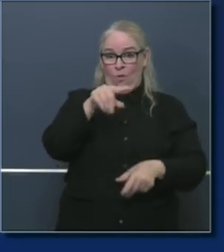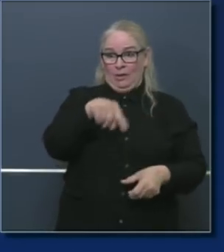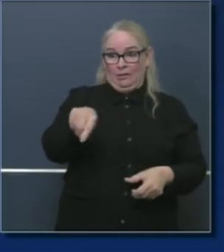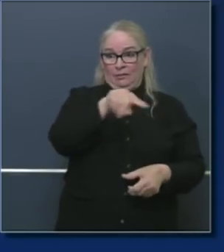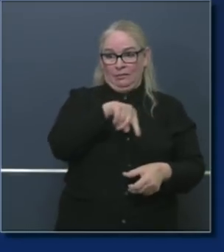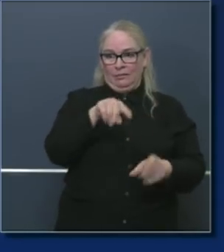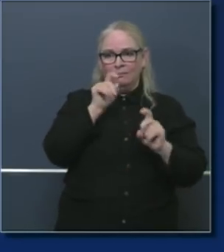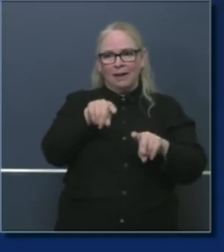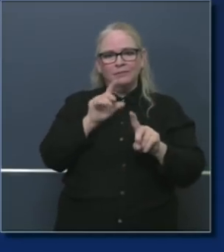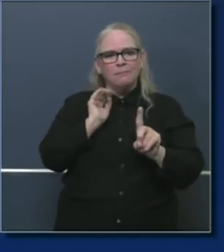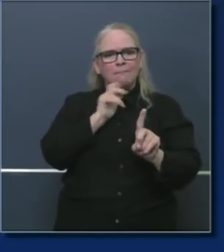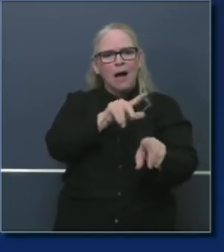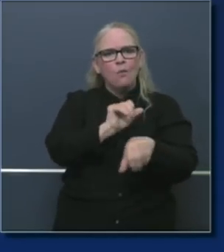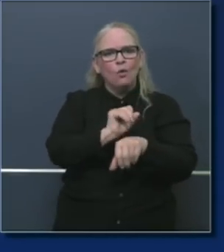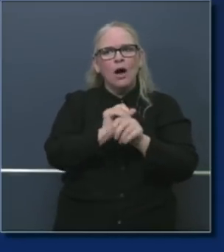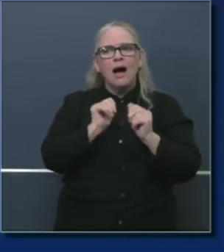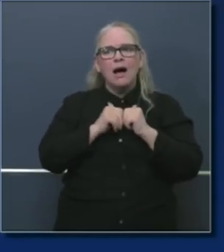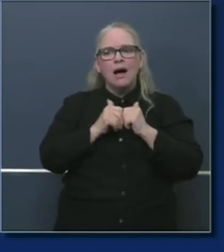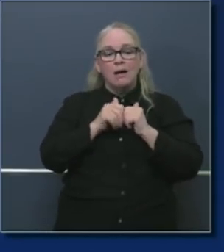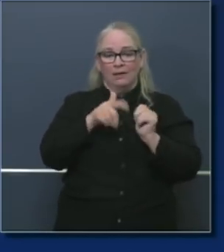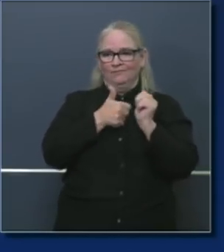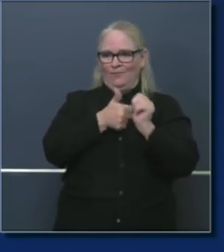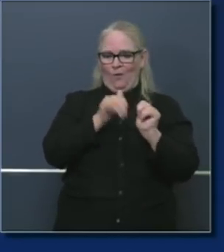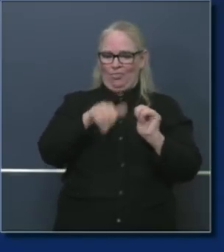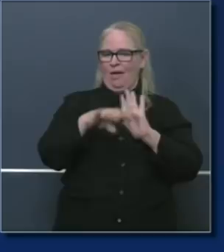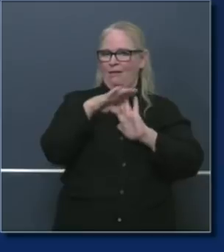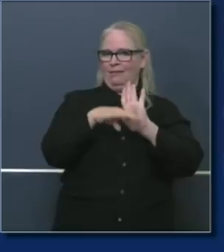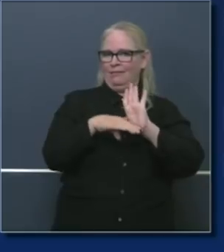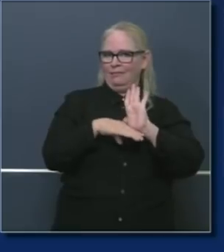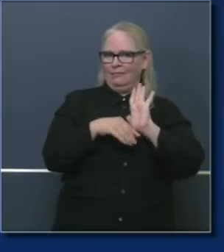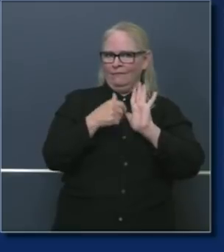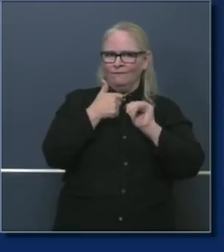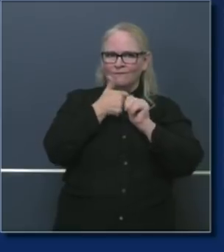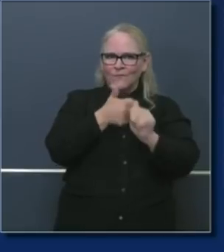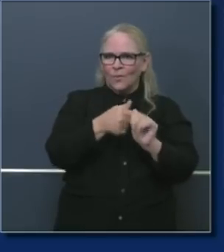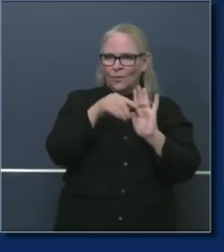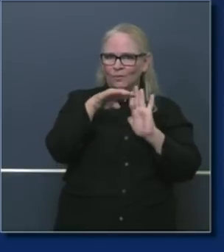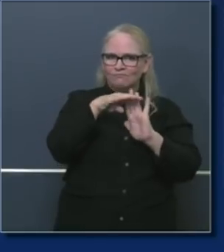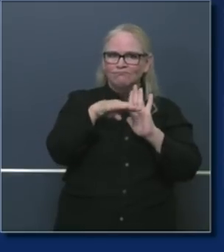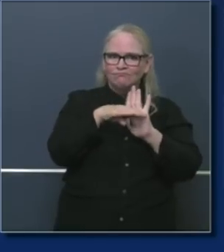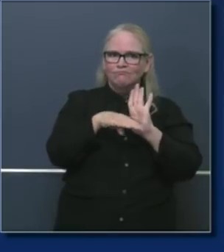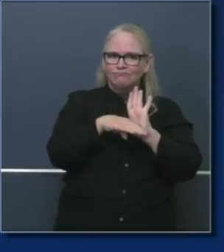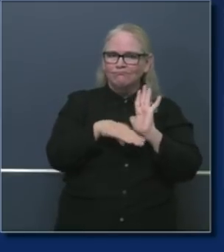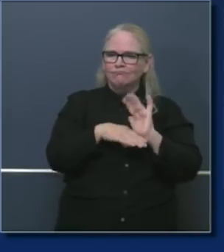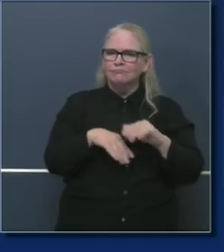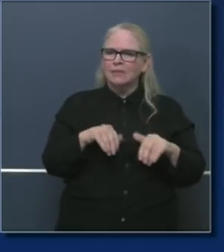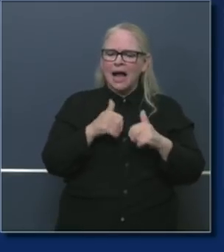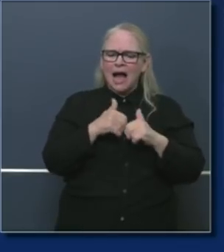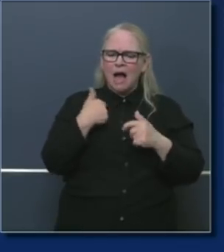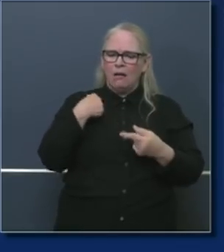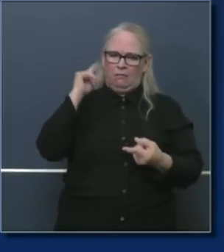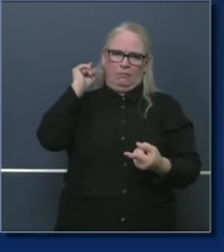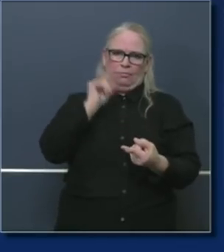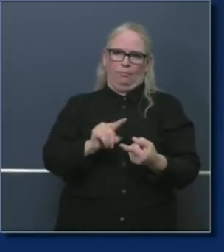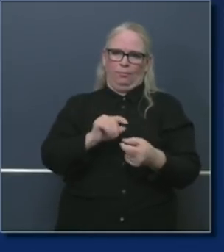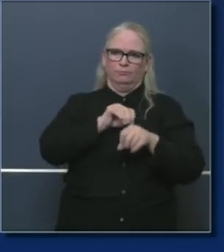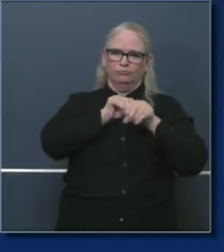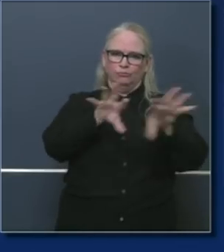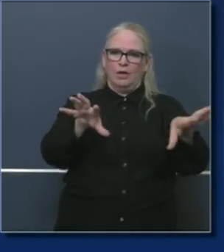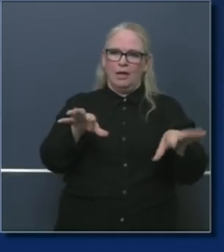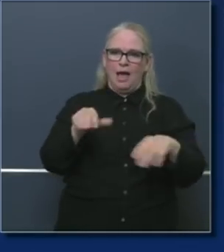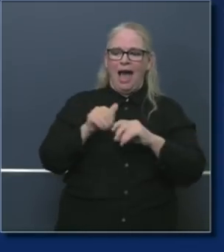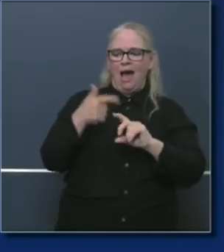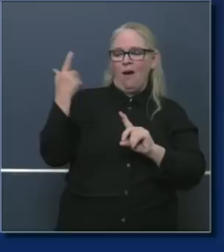guidances will allow us to have detailed risk assessments done by these employers, the training